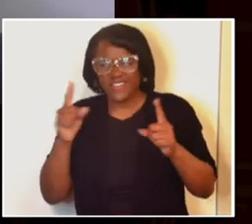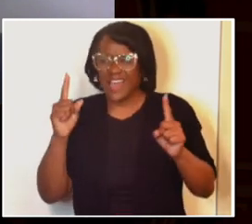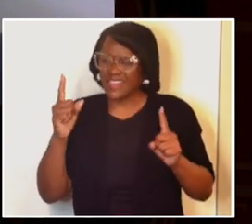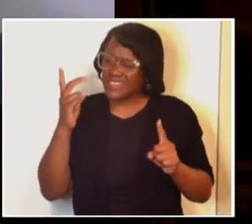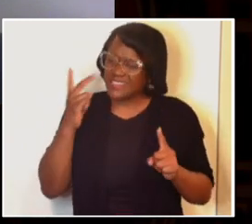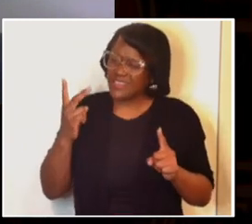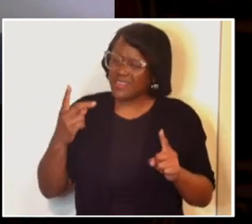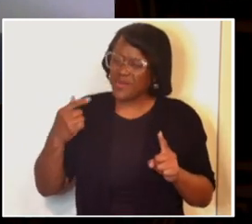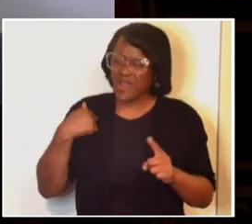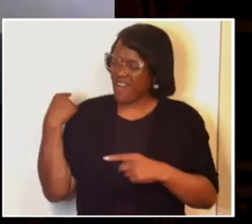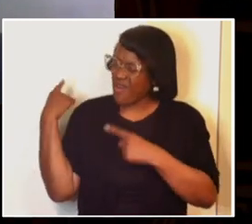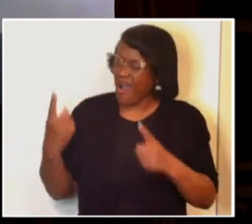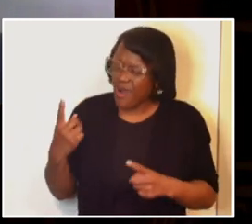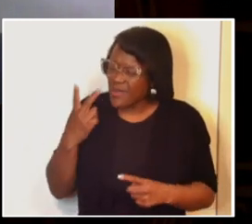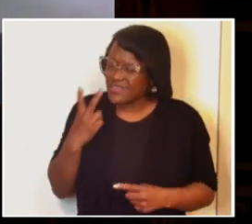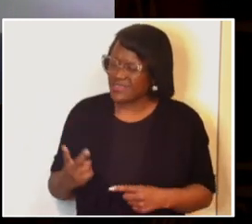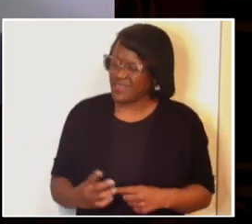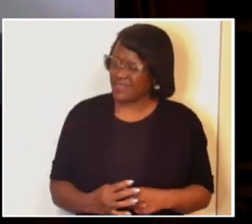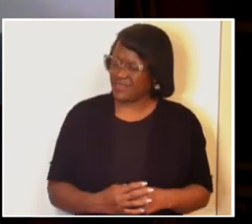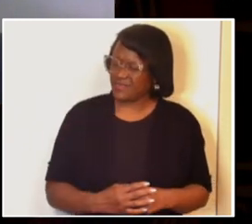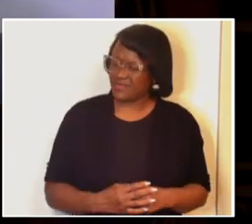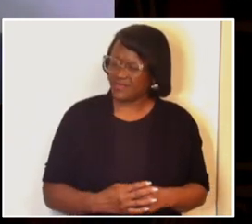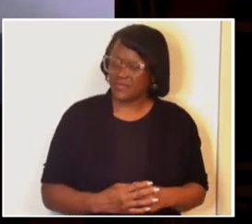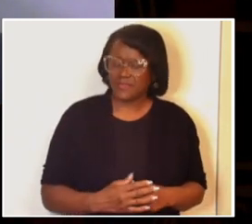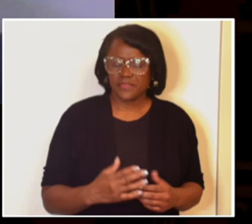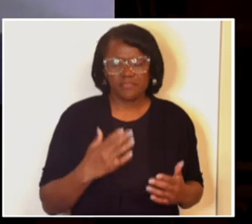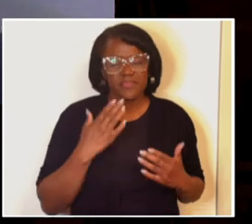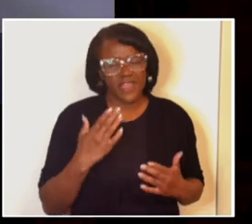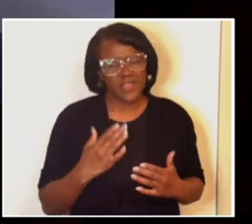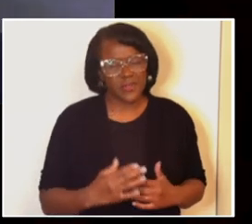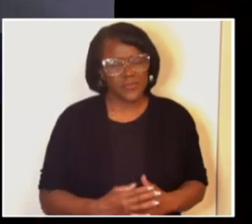seen. Thank you.